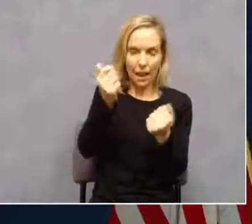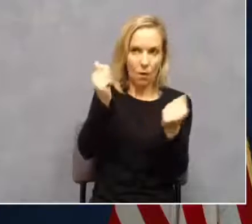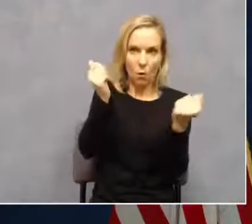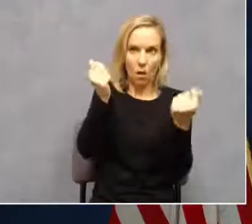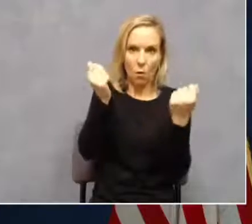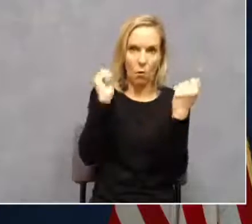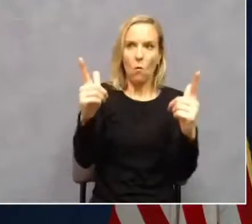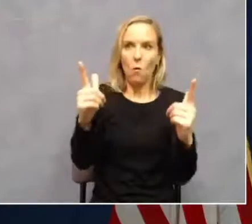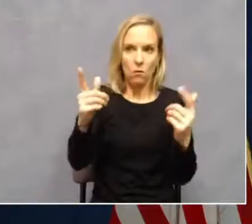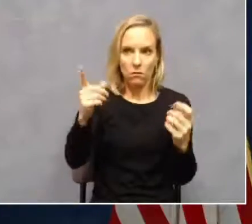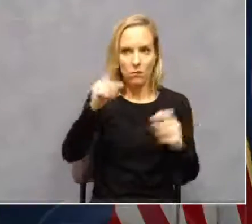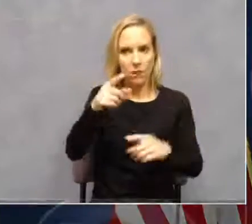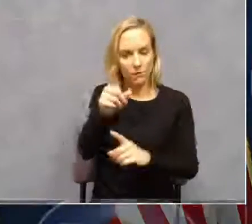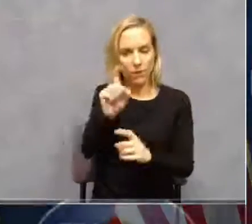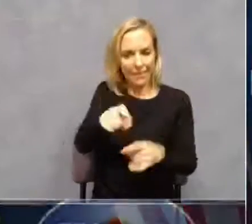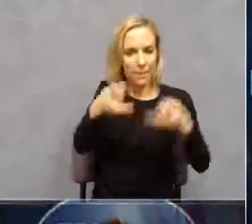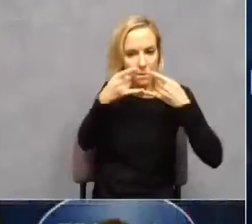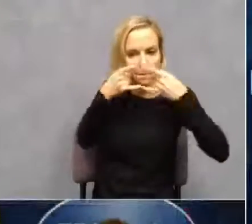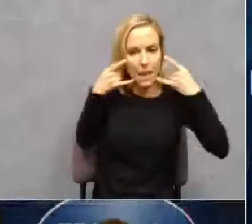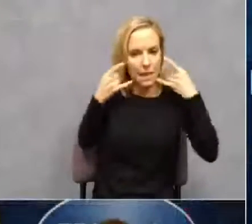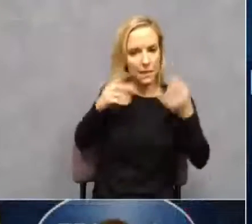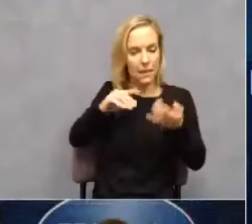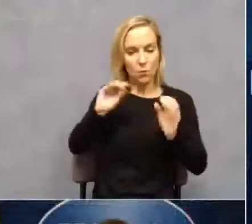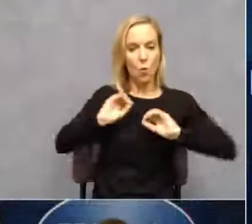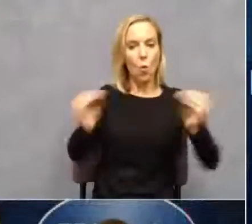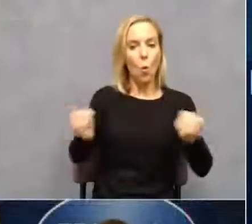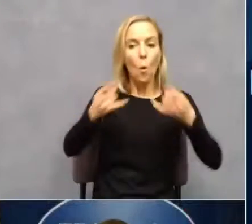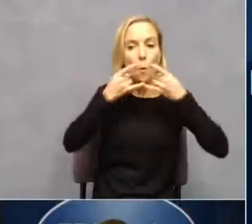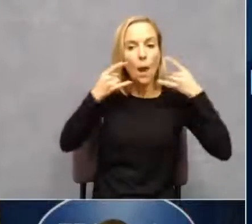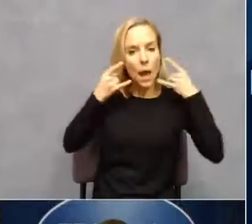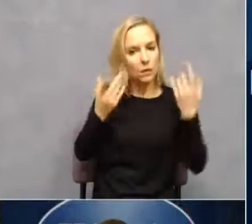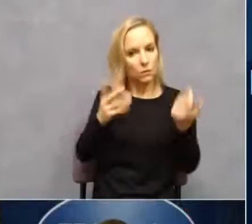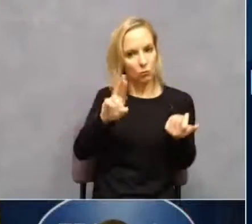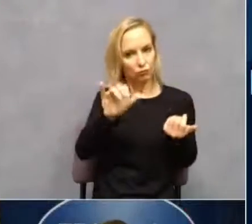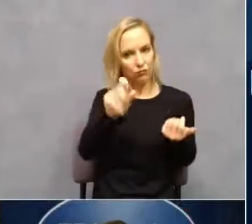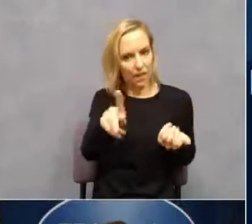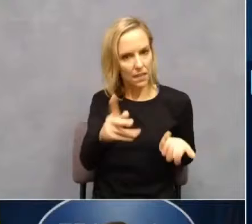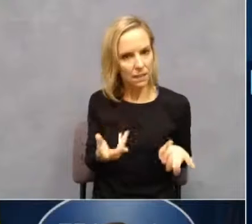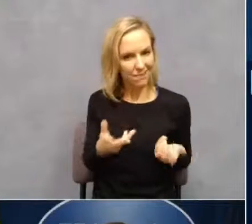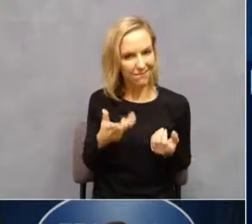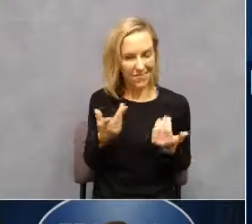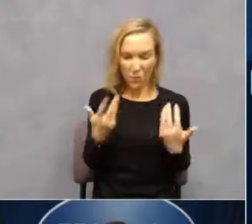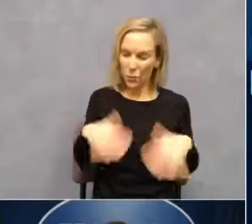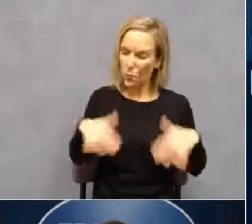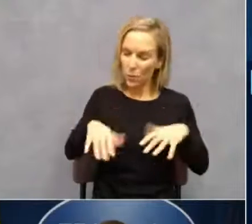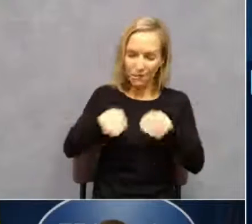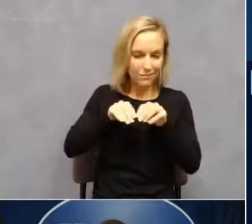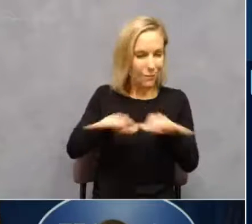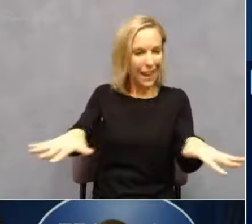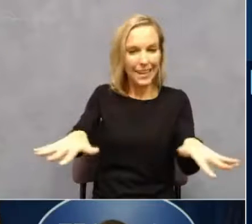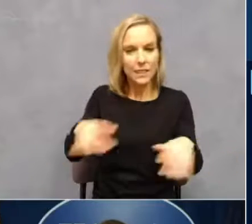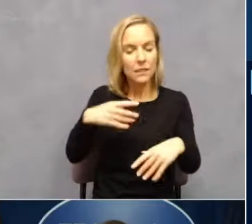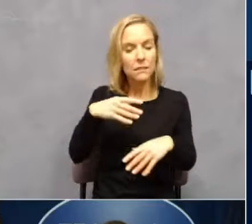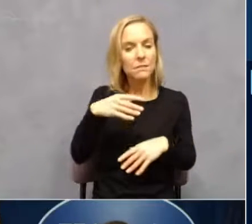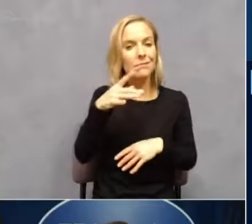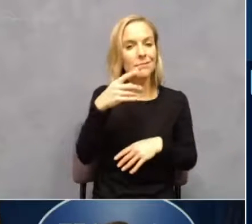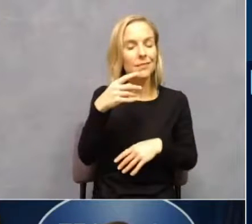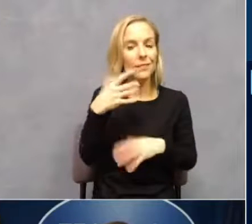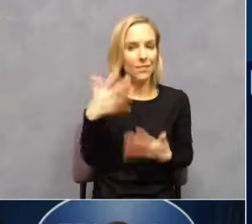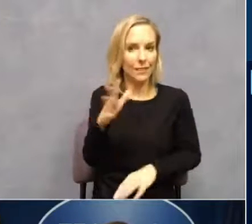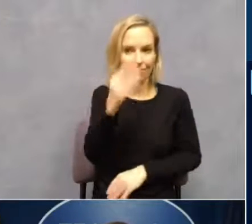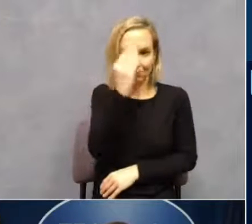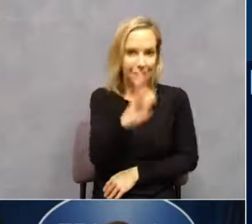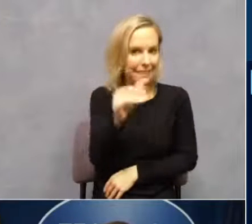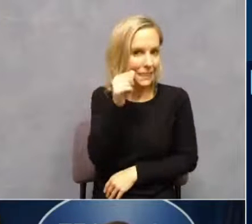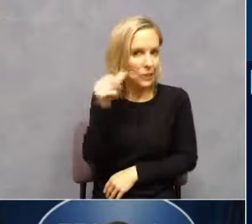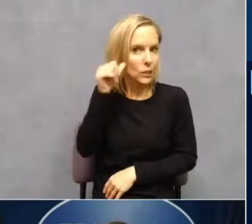risk. That's where we are right now. There is enough COVID out there. I said it yesterday and the day before. I sat